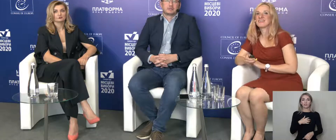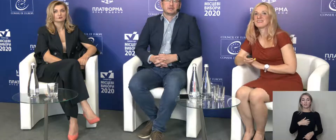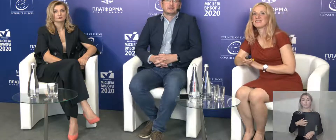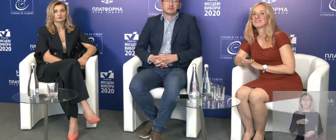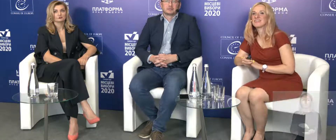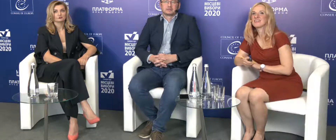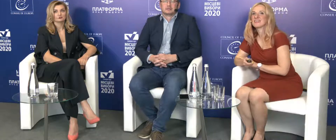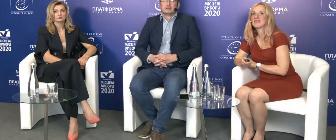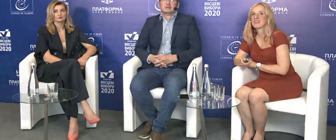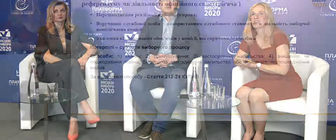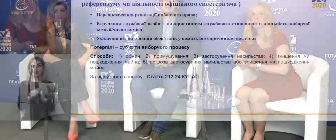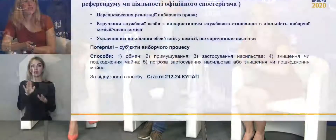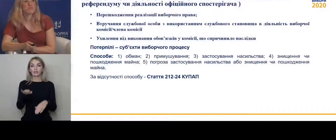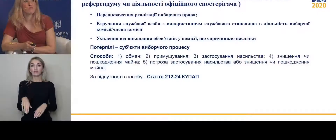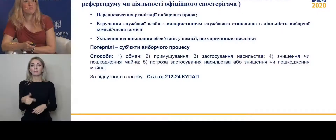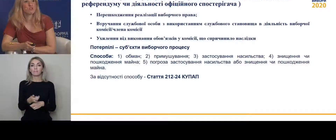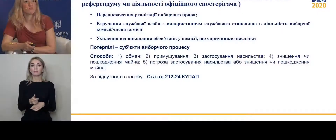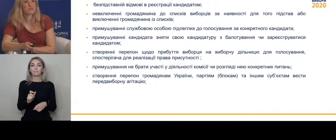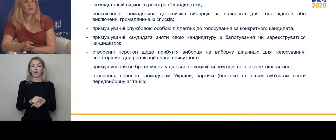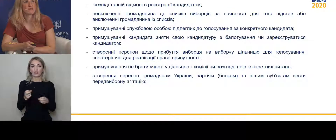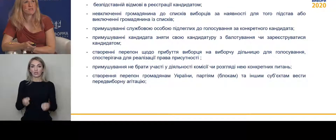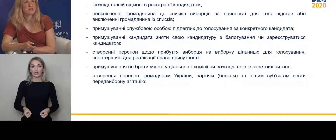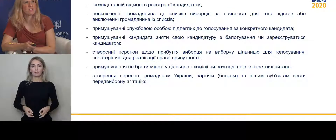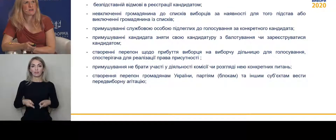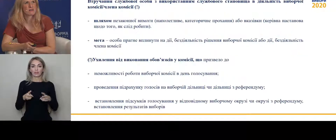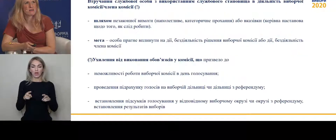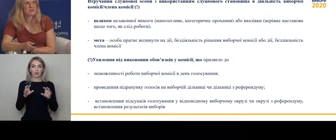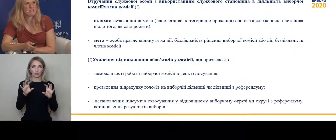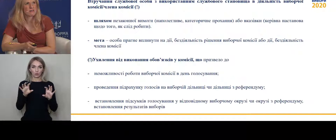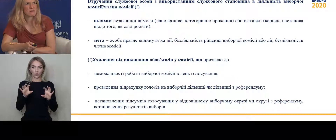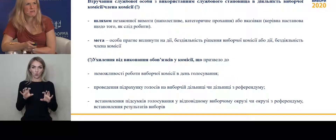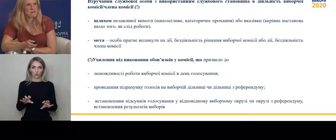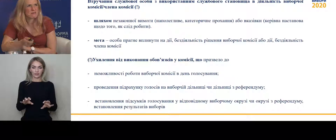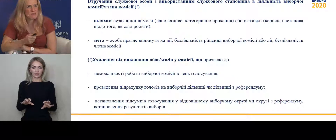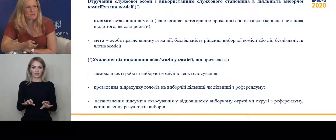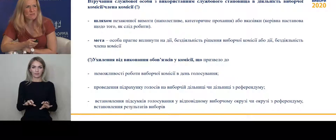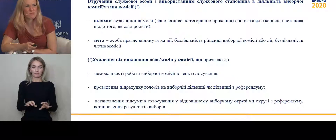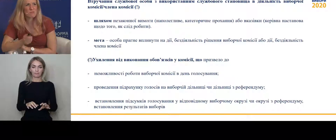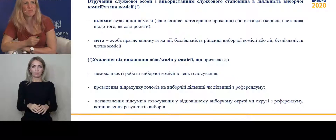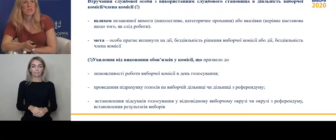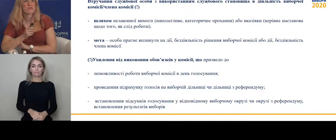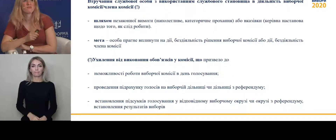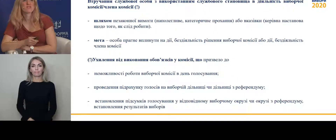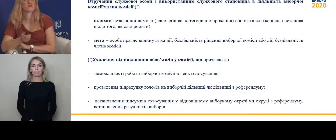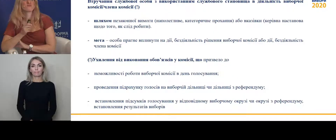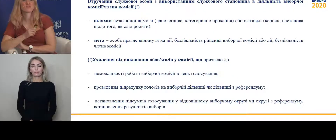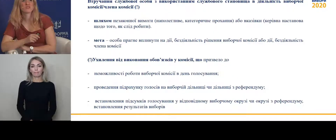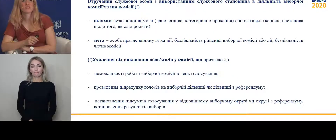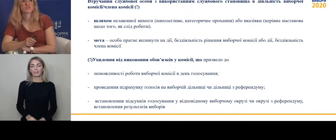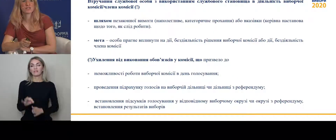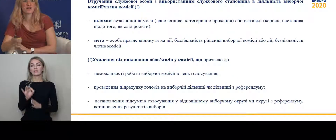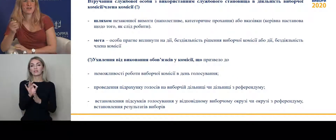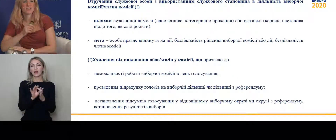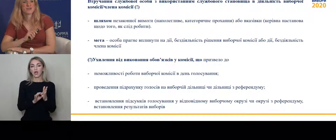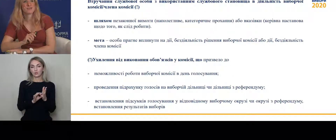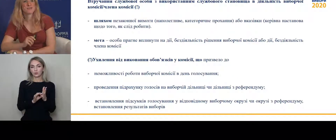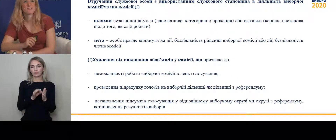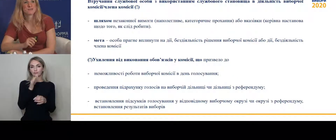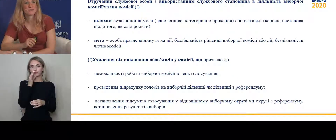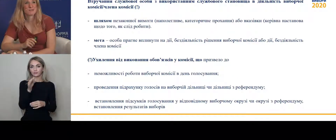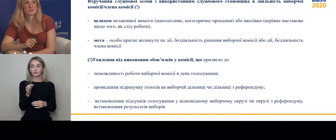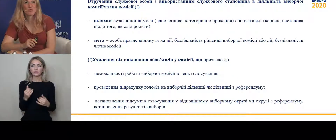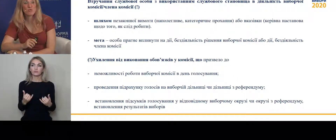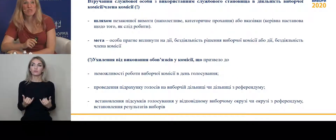Let's proceed to the next important issue, especially as we see that the criminal codes.